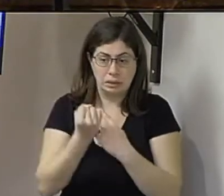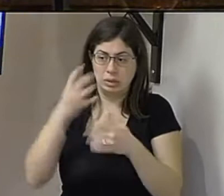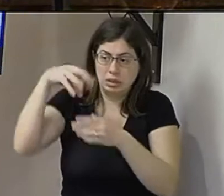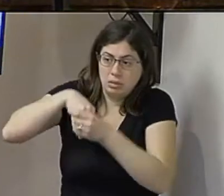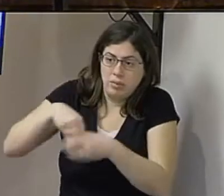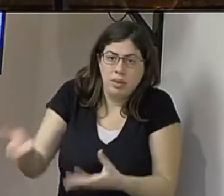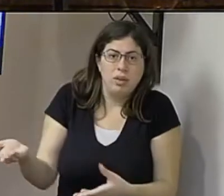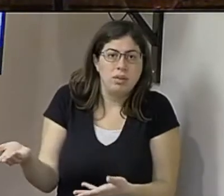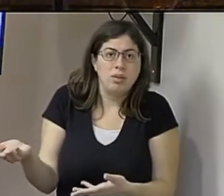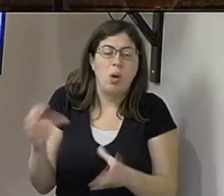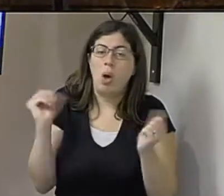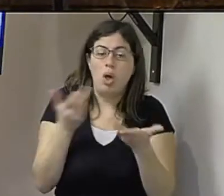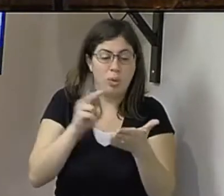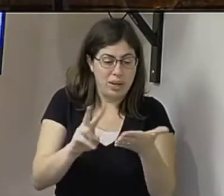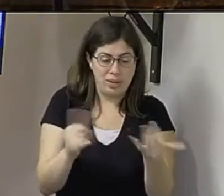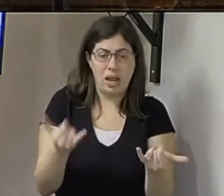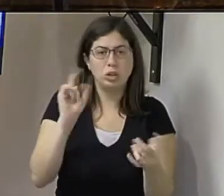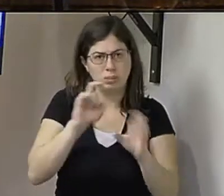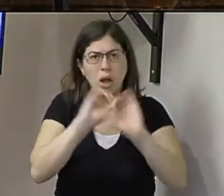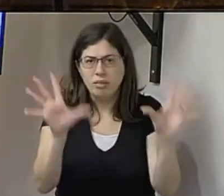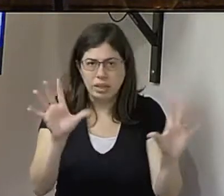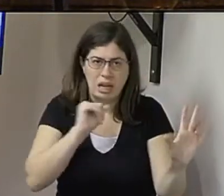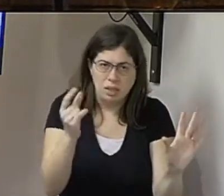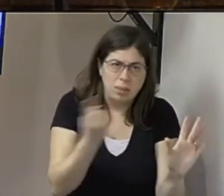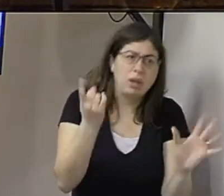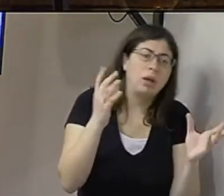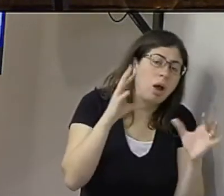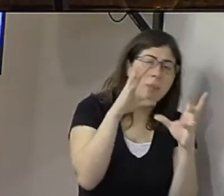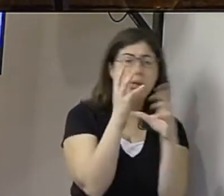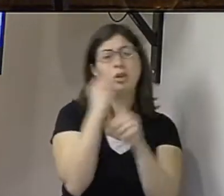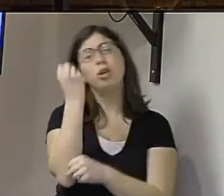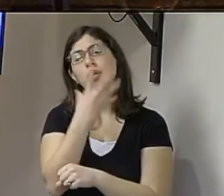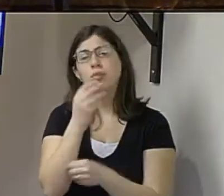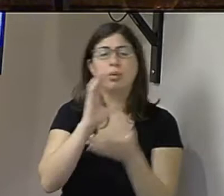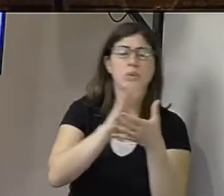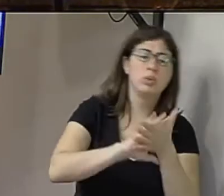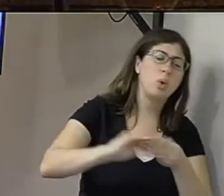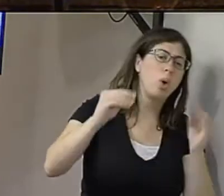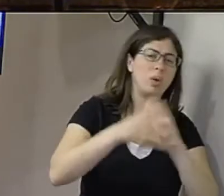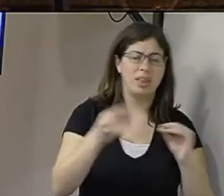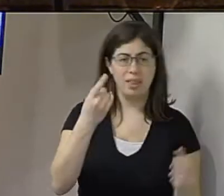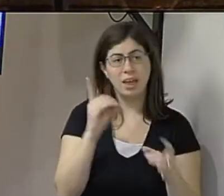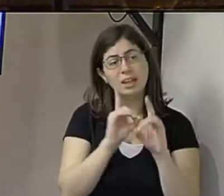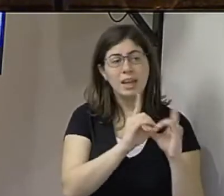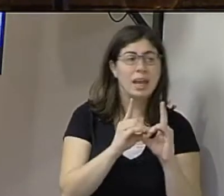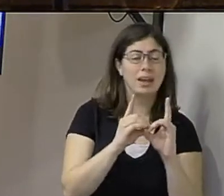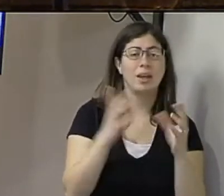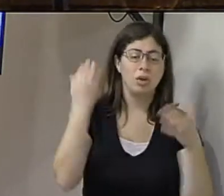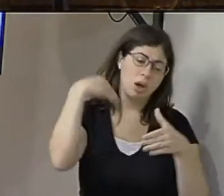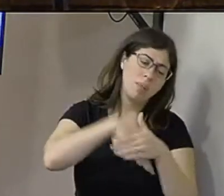So don't, all this stuff we're reading, it should be obvious, but this is not like some romantic story. This is not like a reality dating show where he's gonna